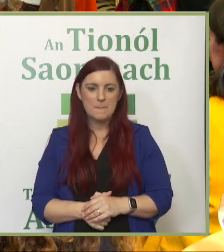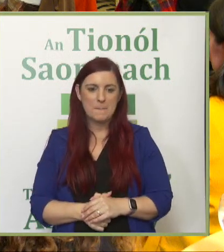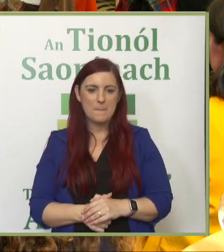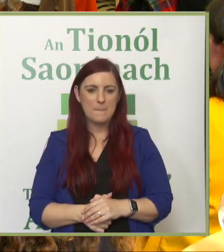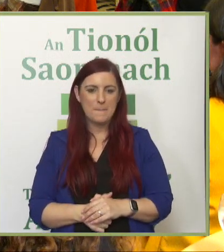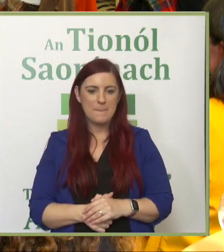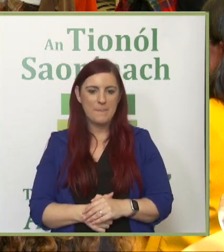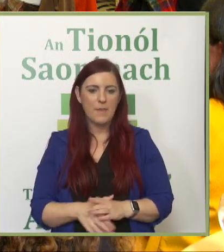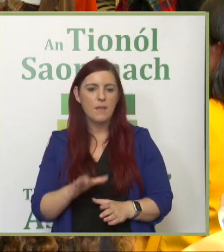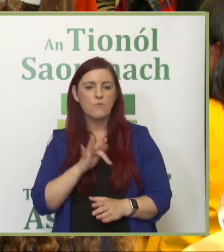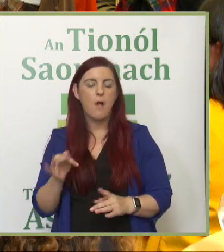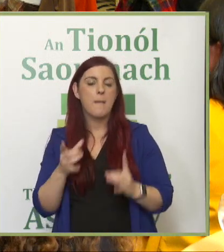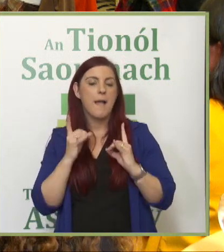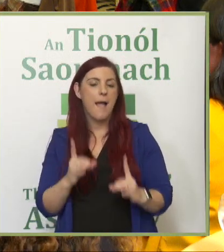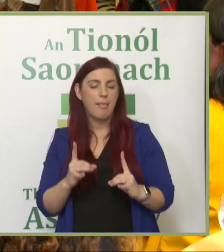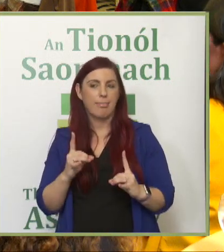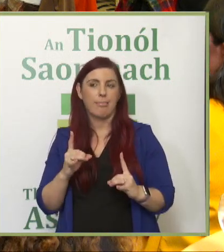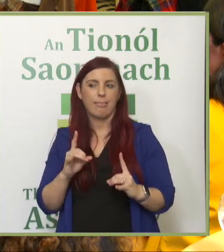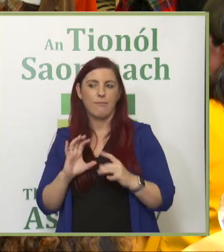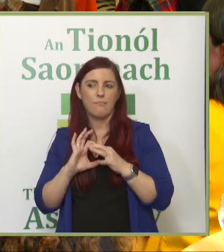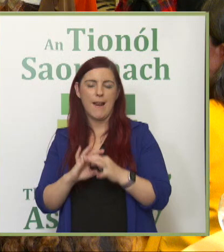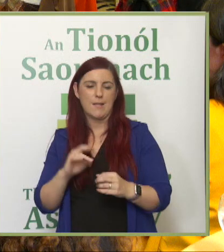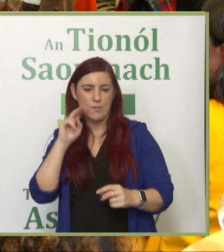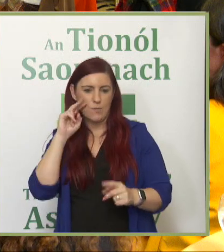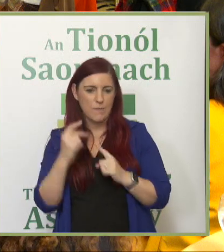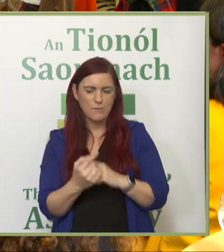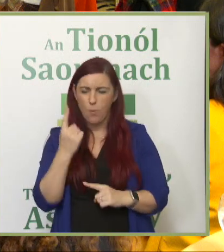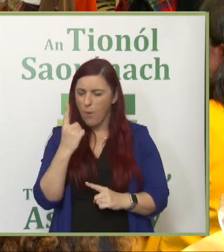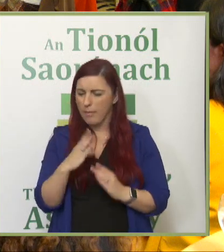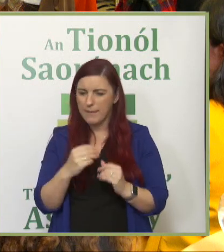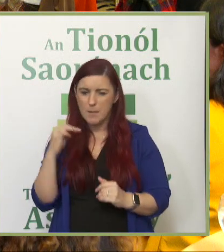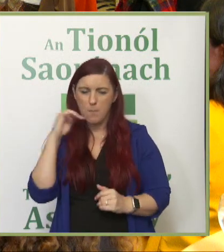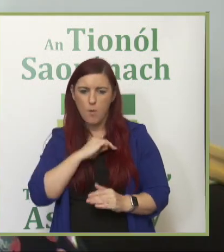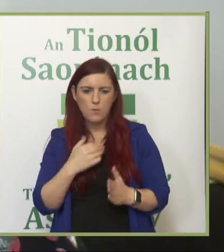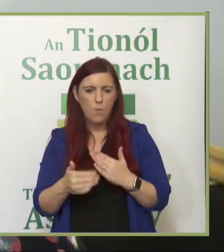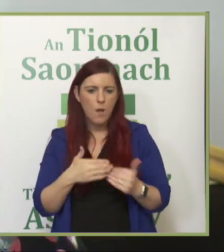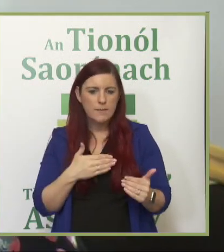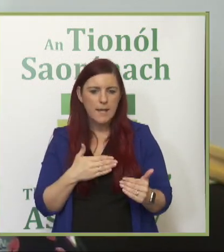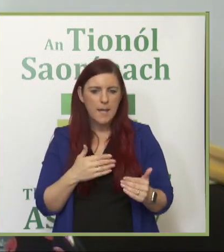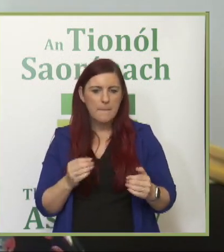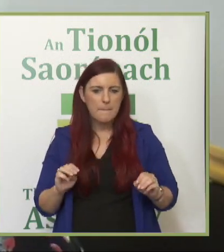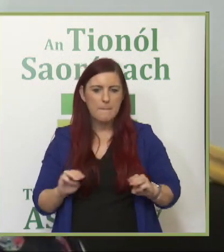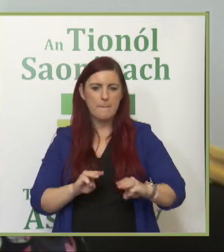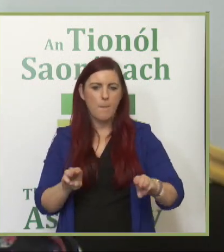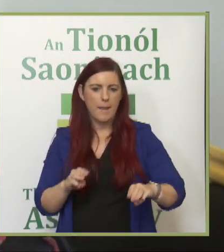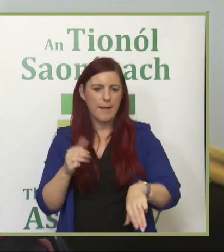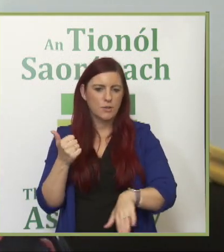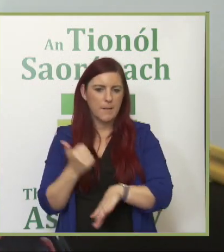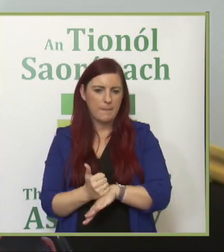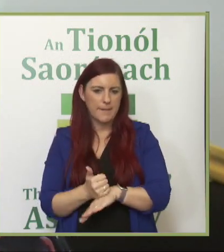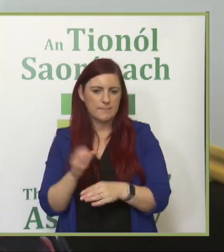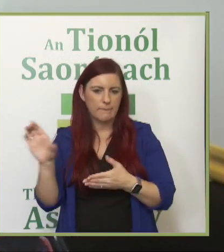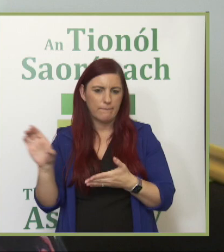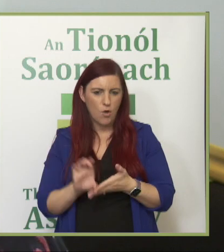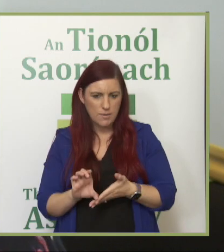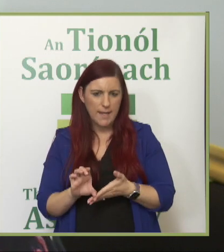From a health-led approach, I suppose one of the things that would be really important is that population-based